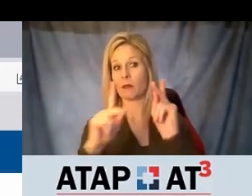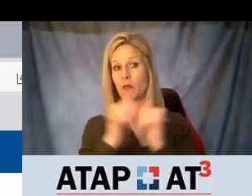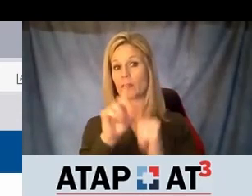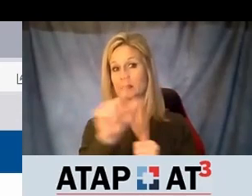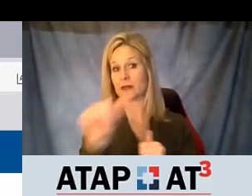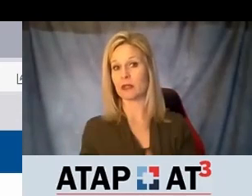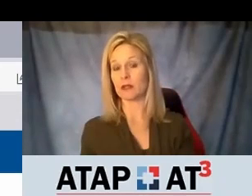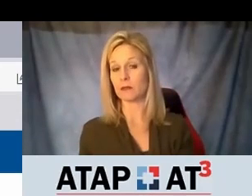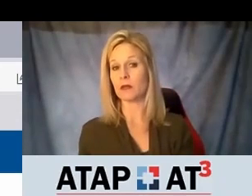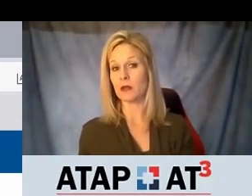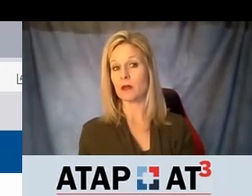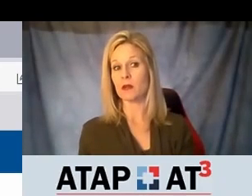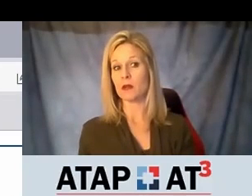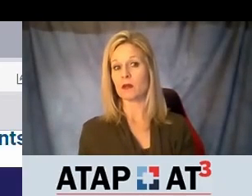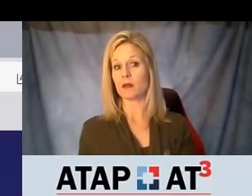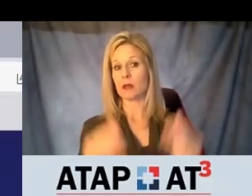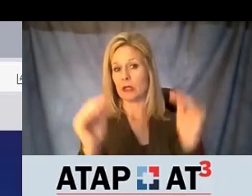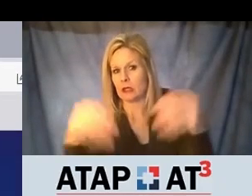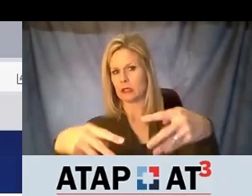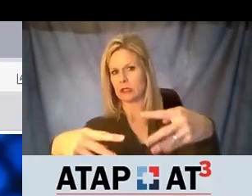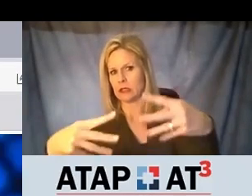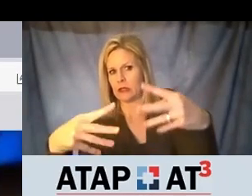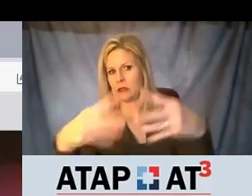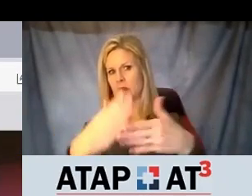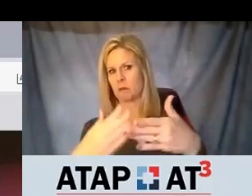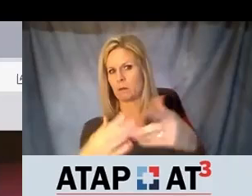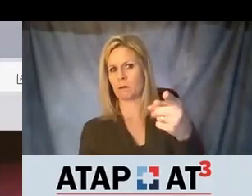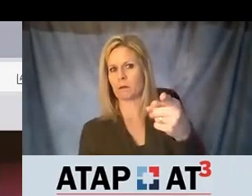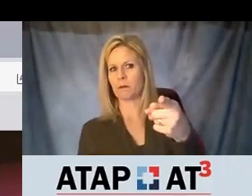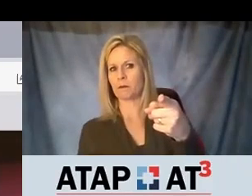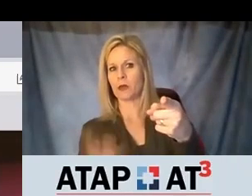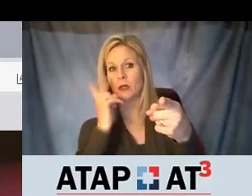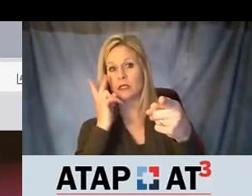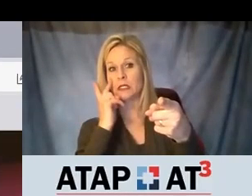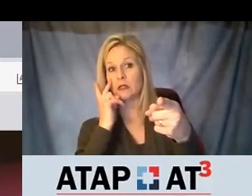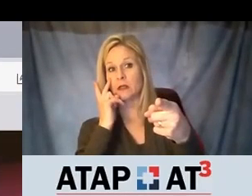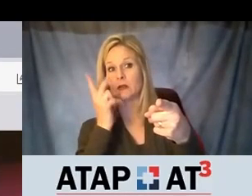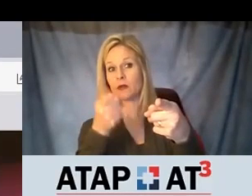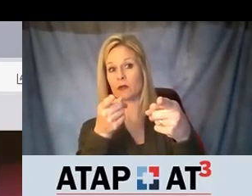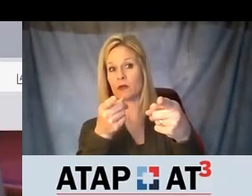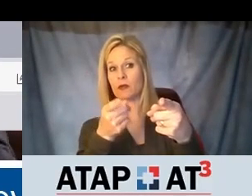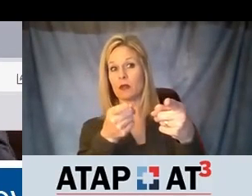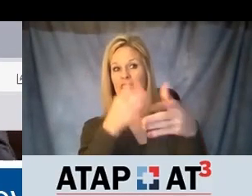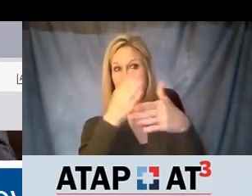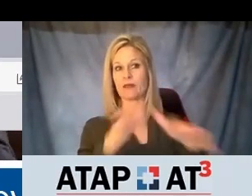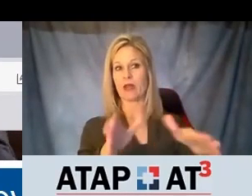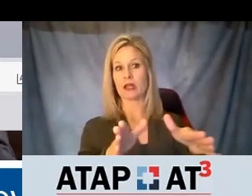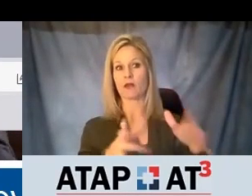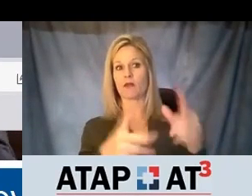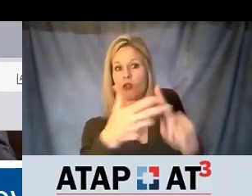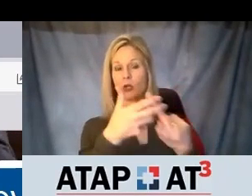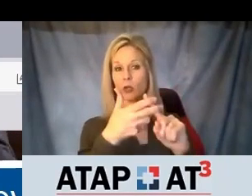disabilities. Could you scroll down a little bit, Donald? So you can see it's broken up into sections for